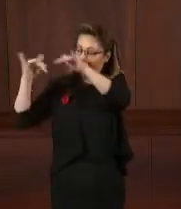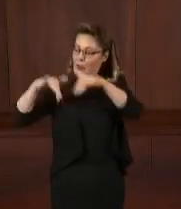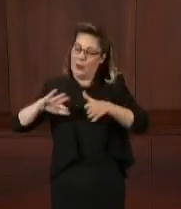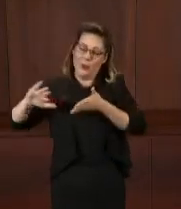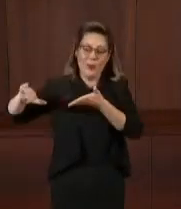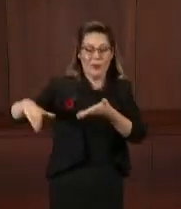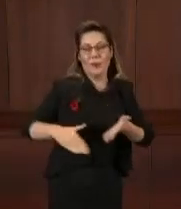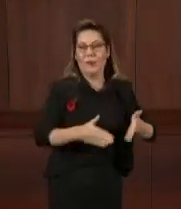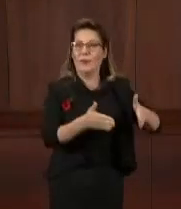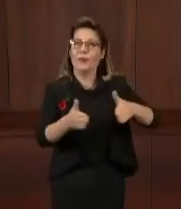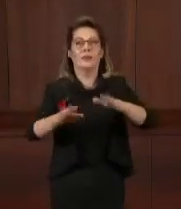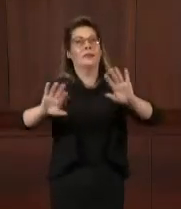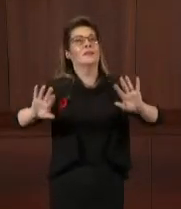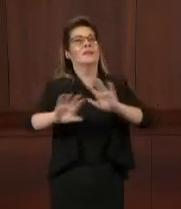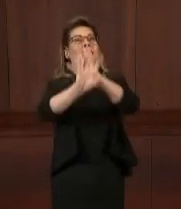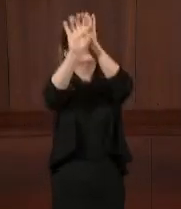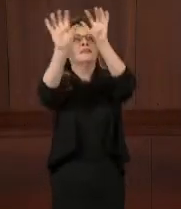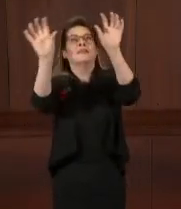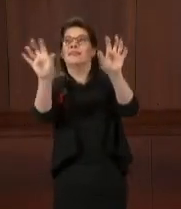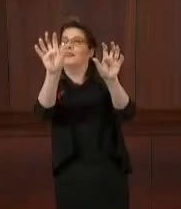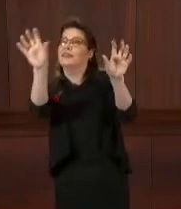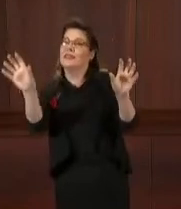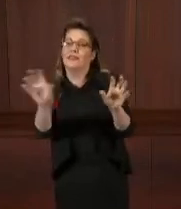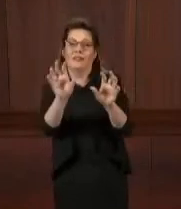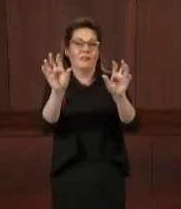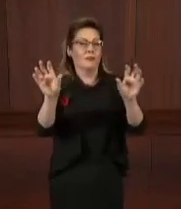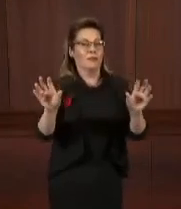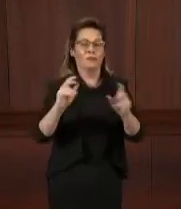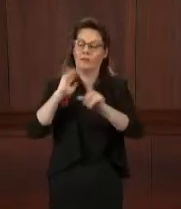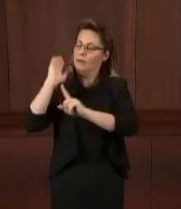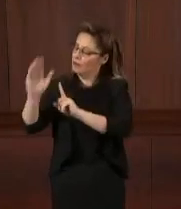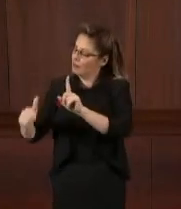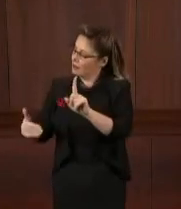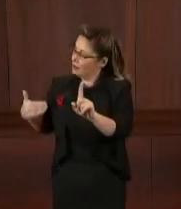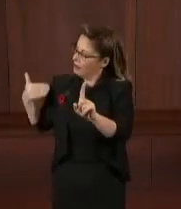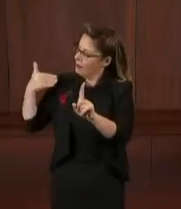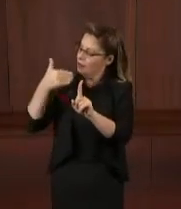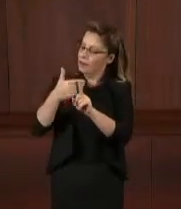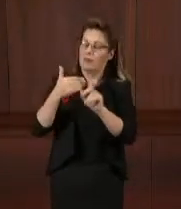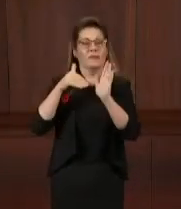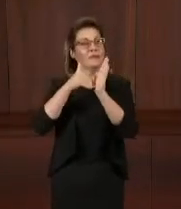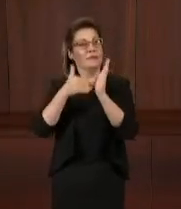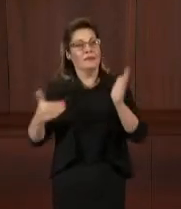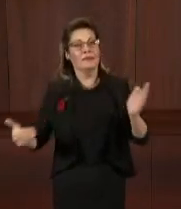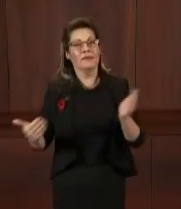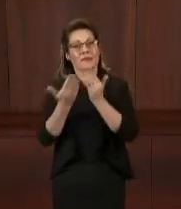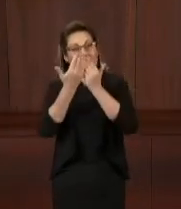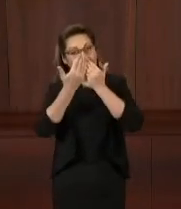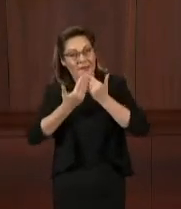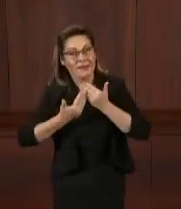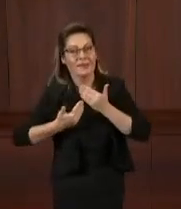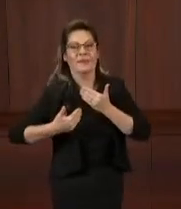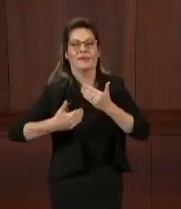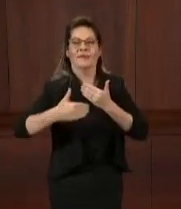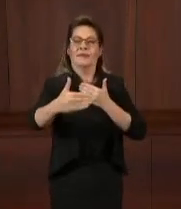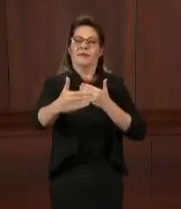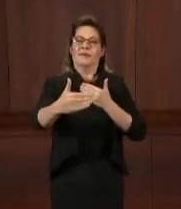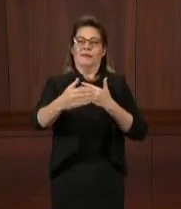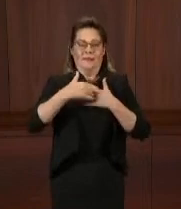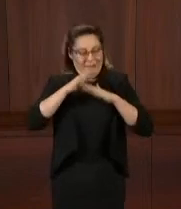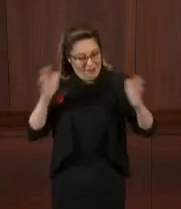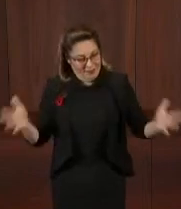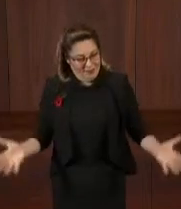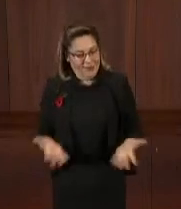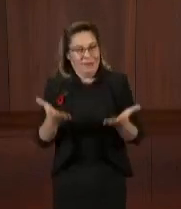beauty rich and rare. In history's page, let every